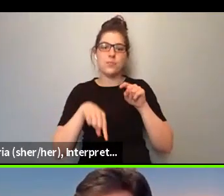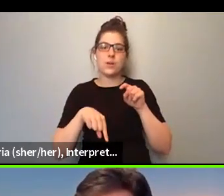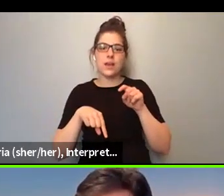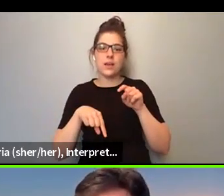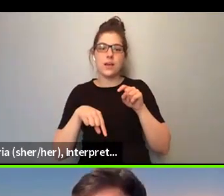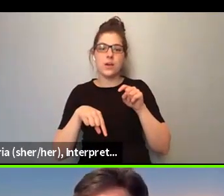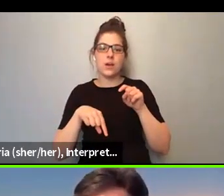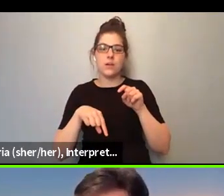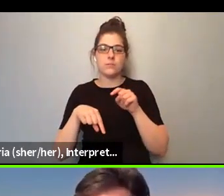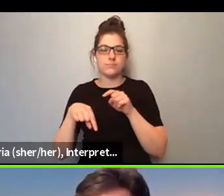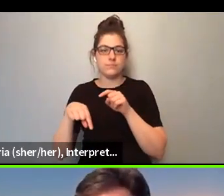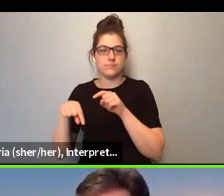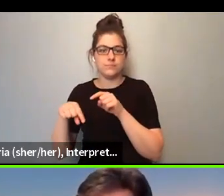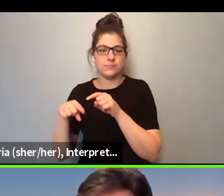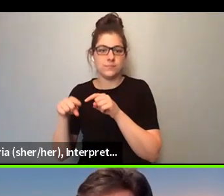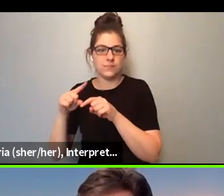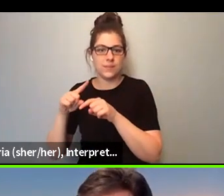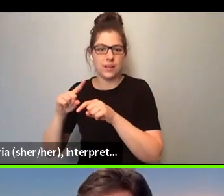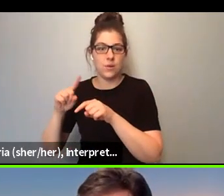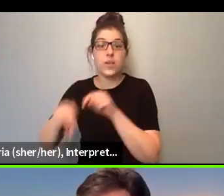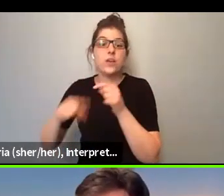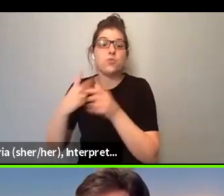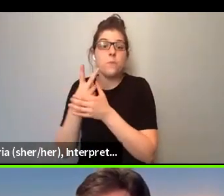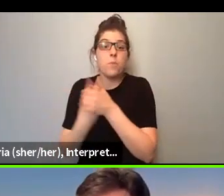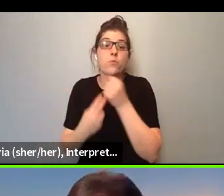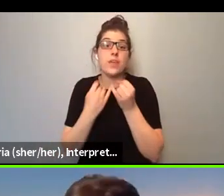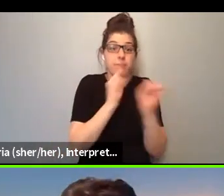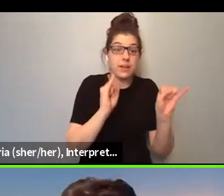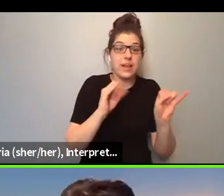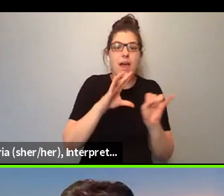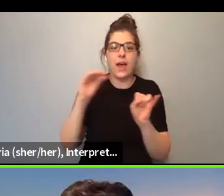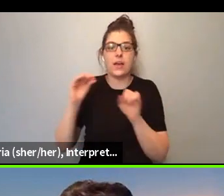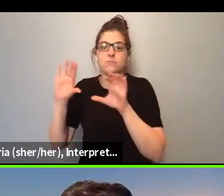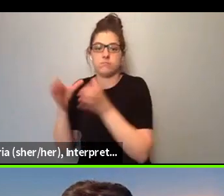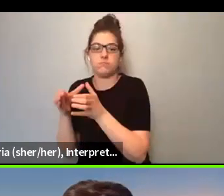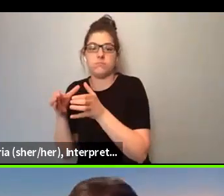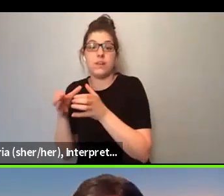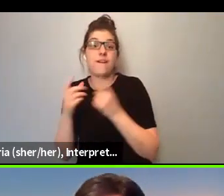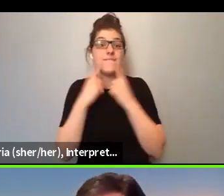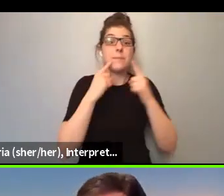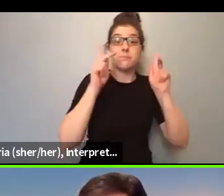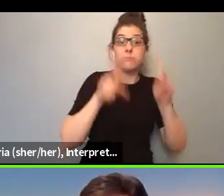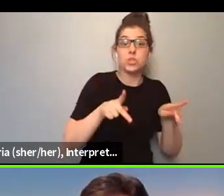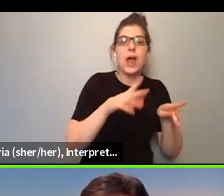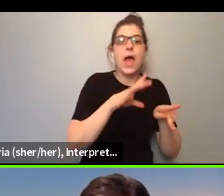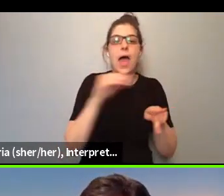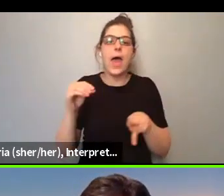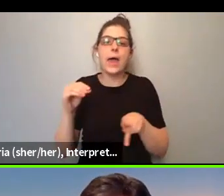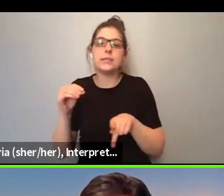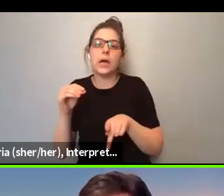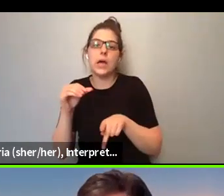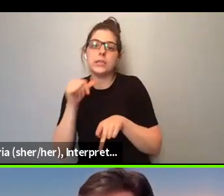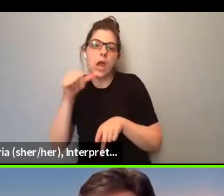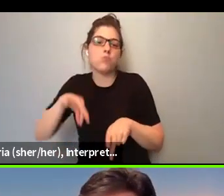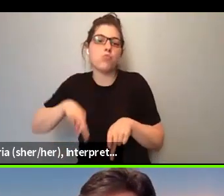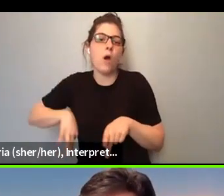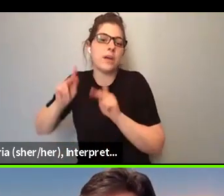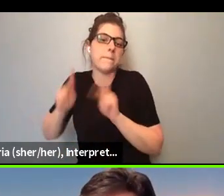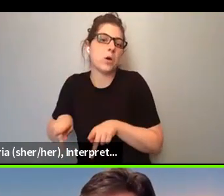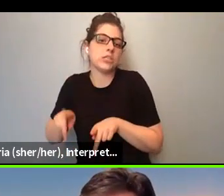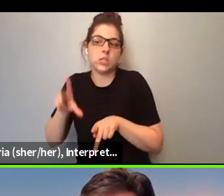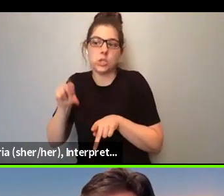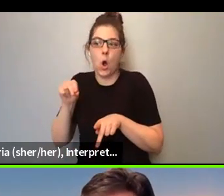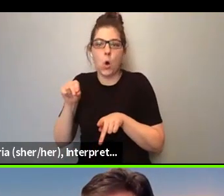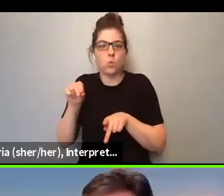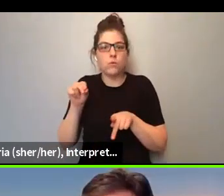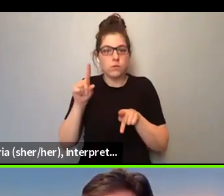Huerta. Like you can't do both. You have to make a decision. And then two last things. Is it okay if I just say two more